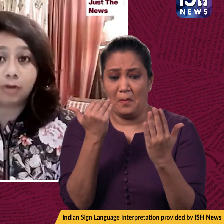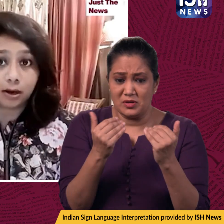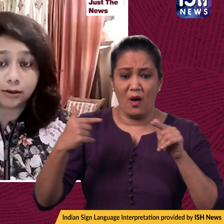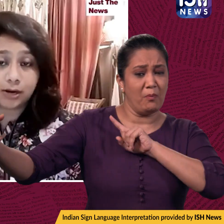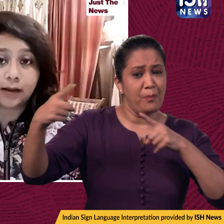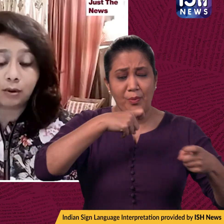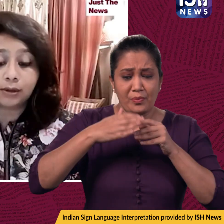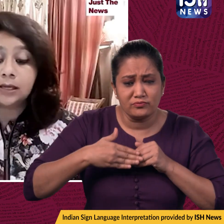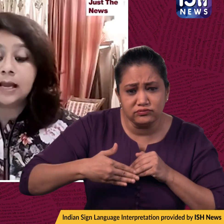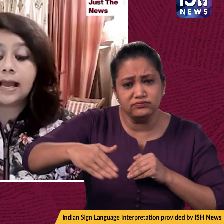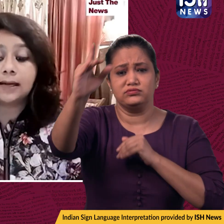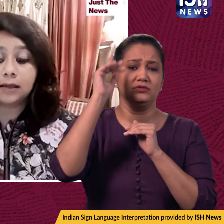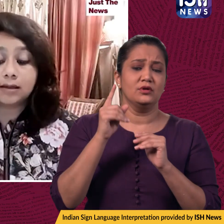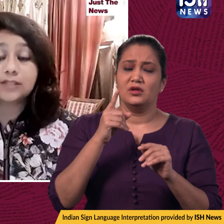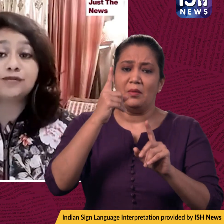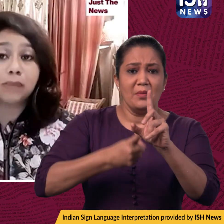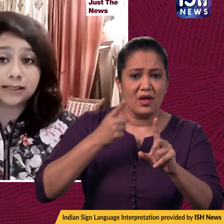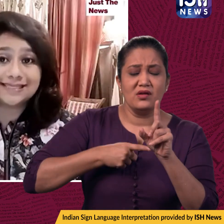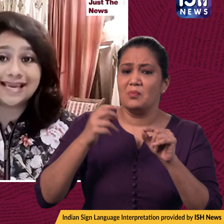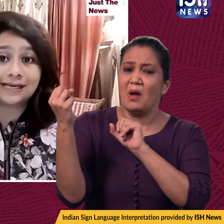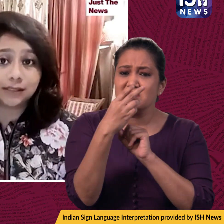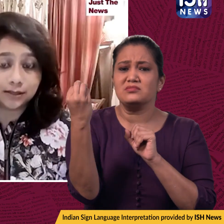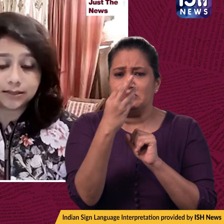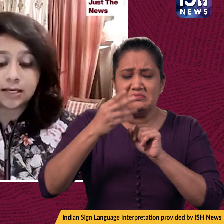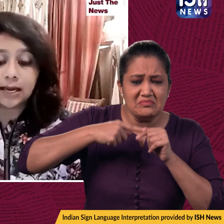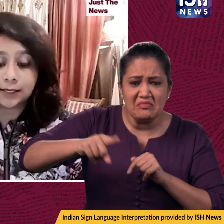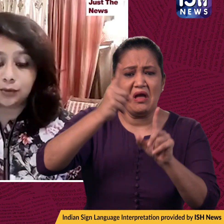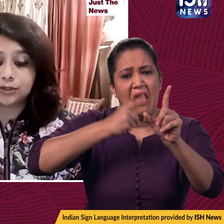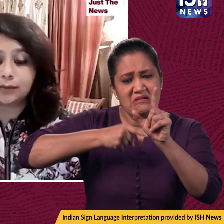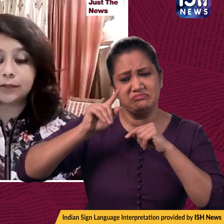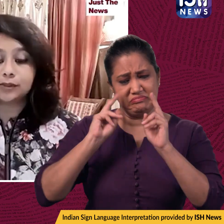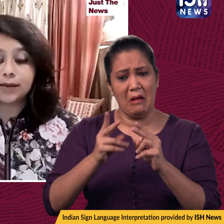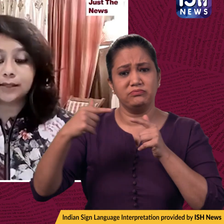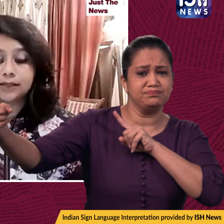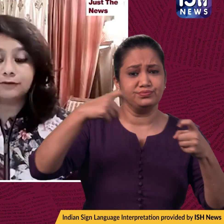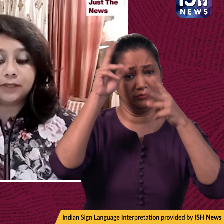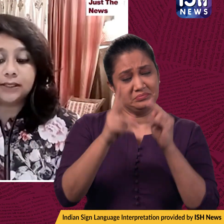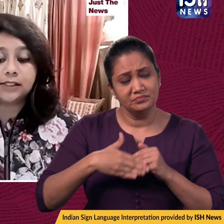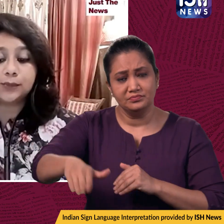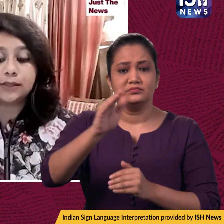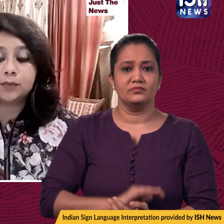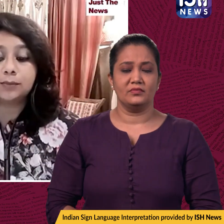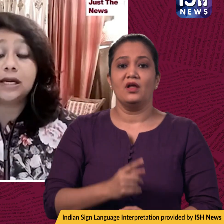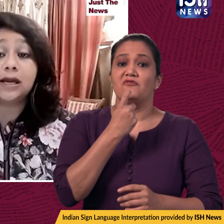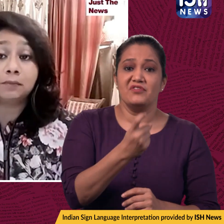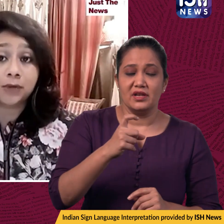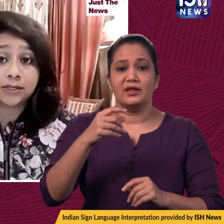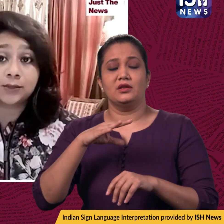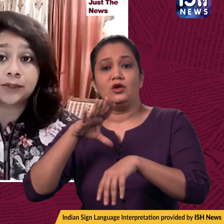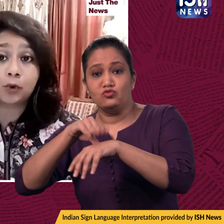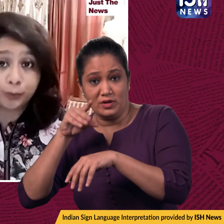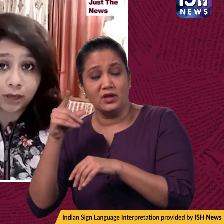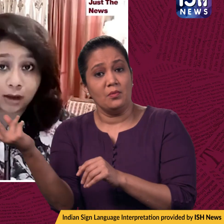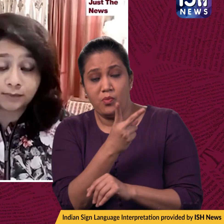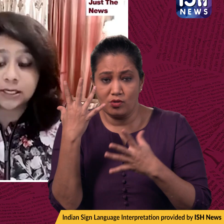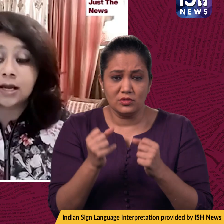will drag on and last for months and years," end quote. Now, he also added that Finland and Sweden would be embraced